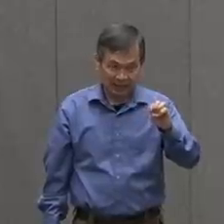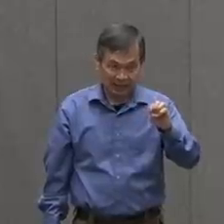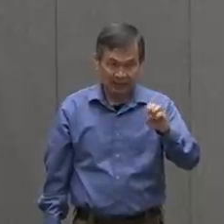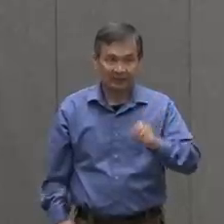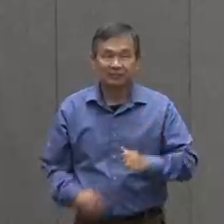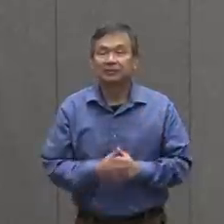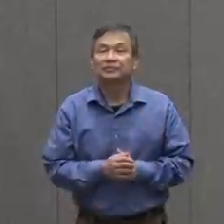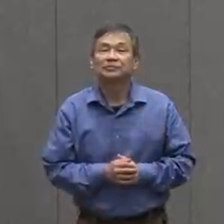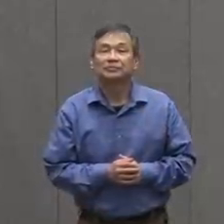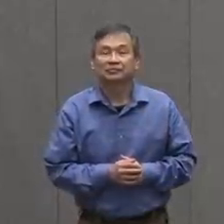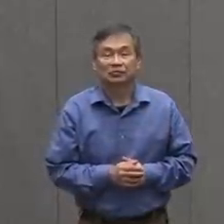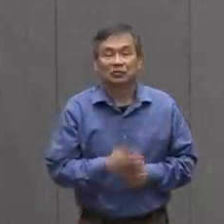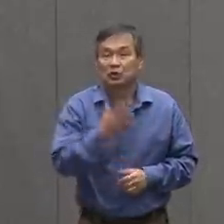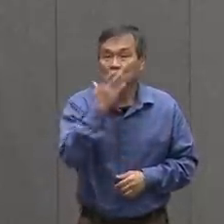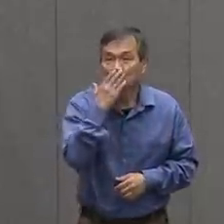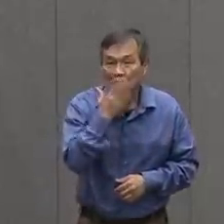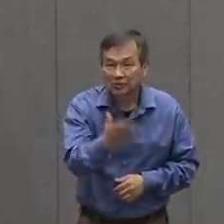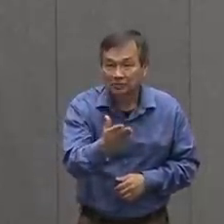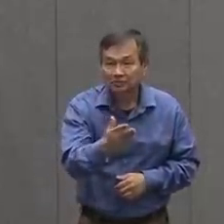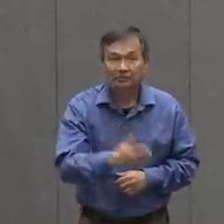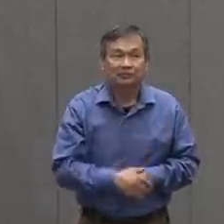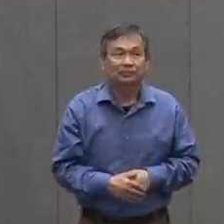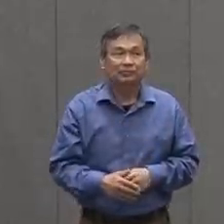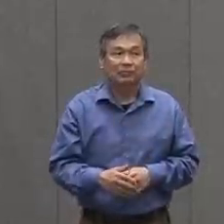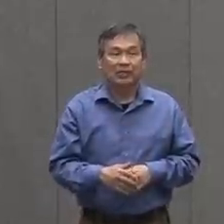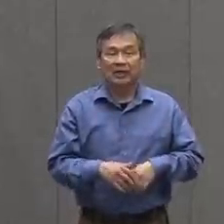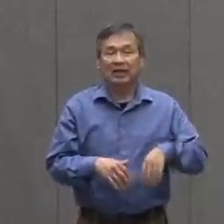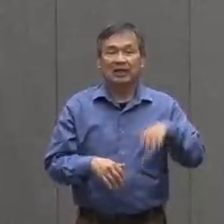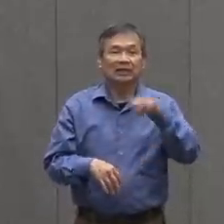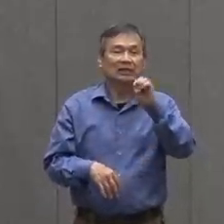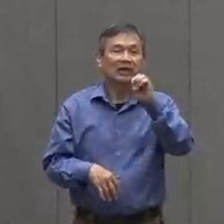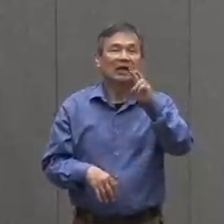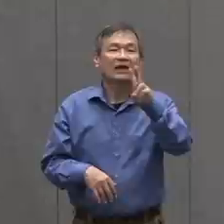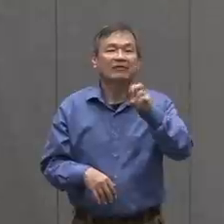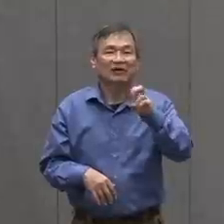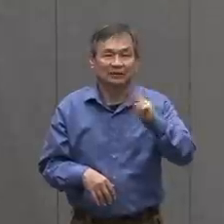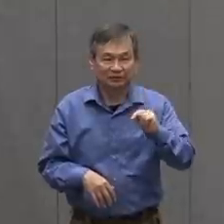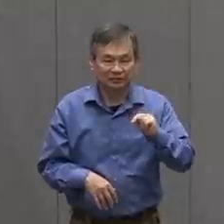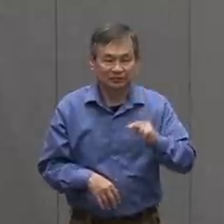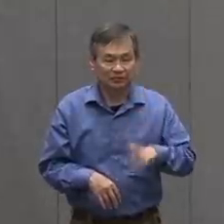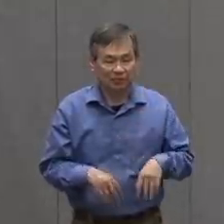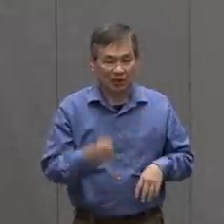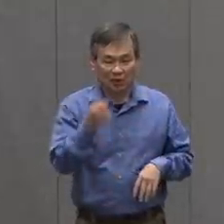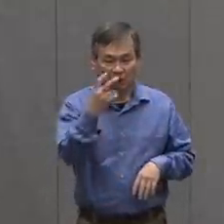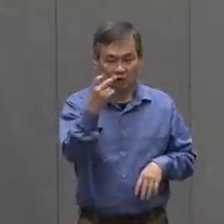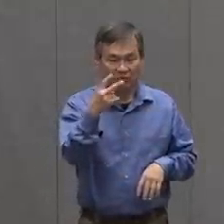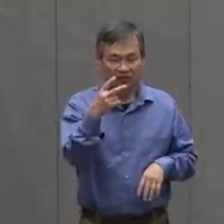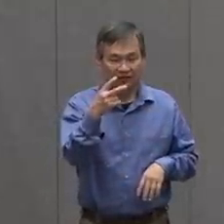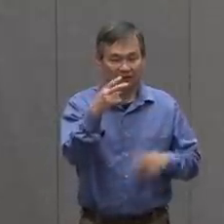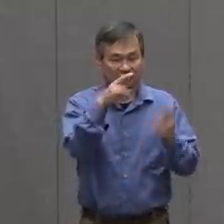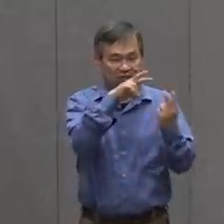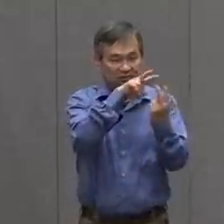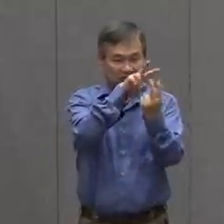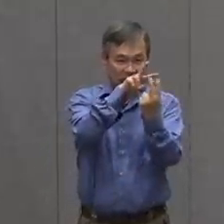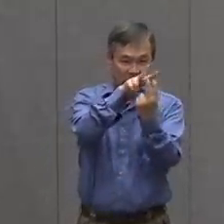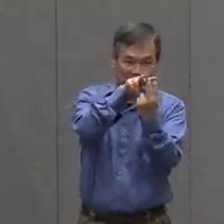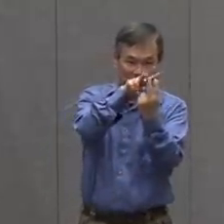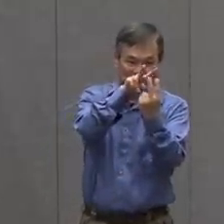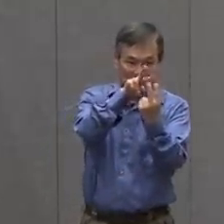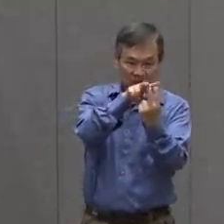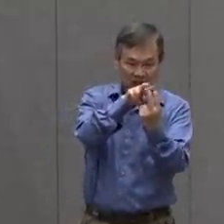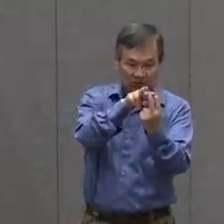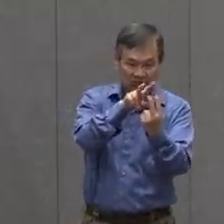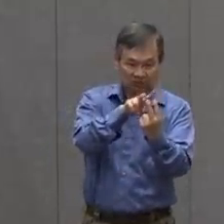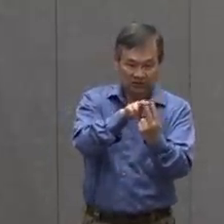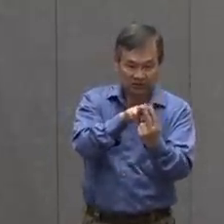T-W-E-L-V-E. Good. Even. If you have 12 things at your house, and you want